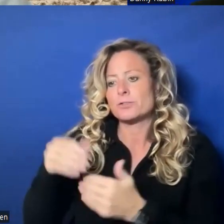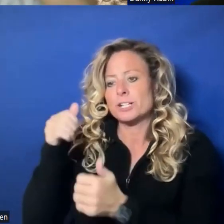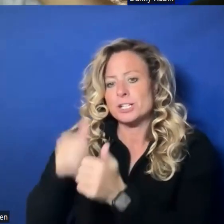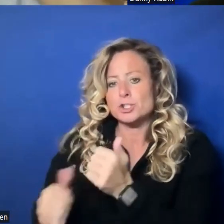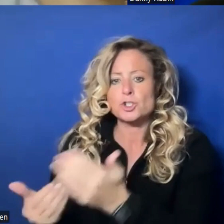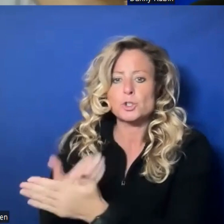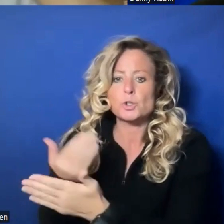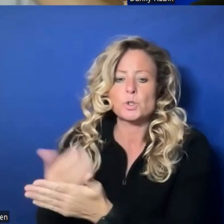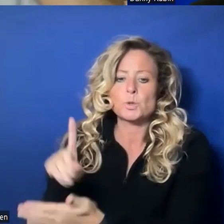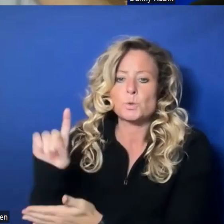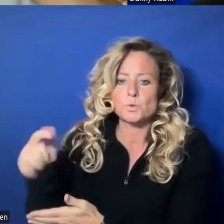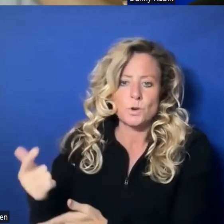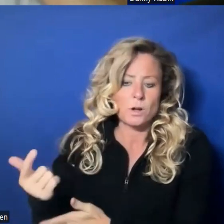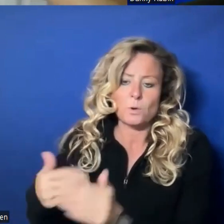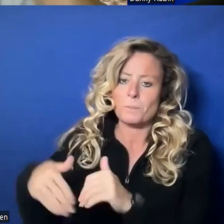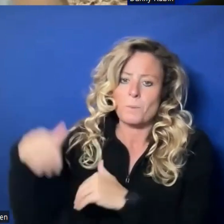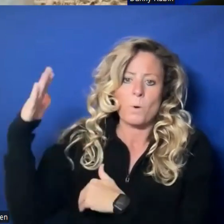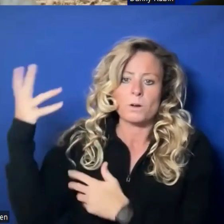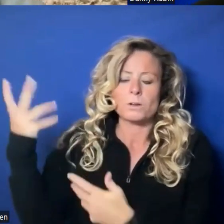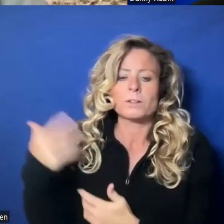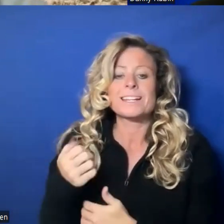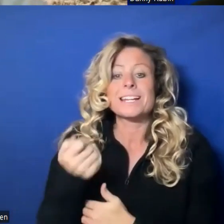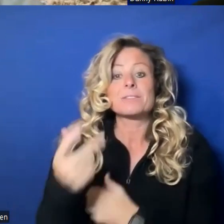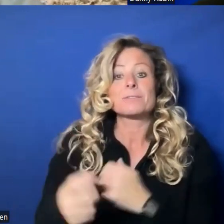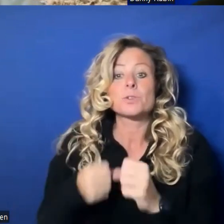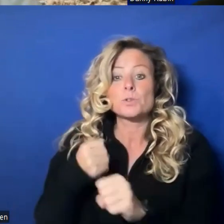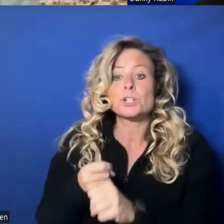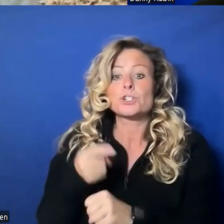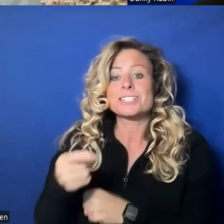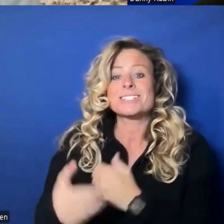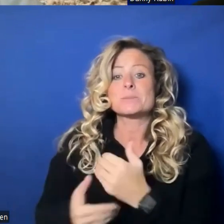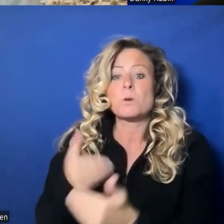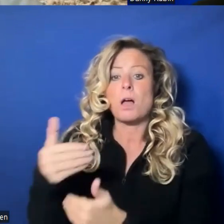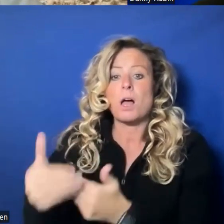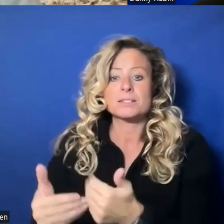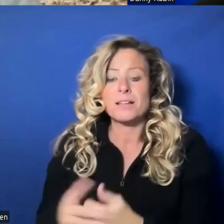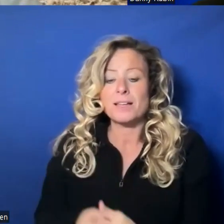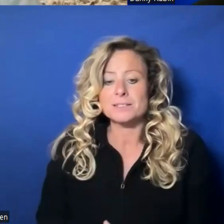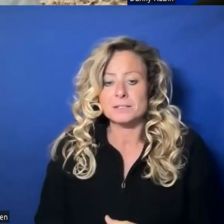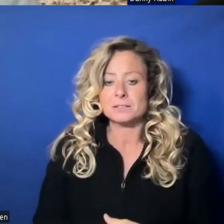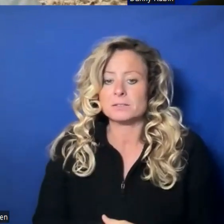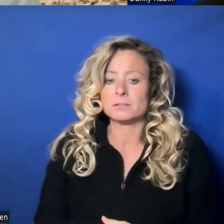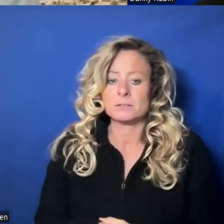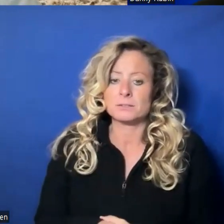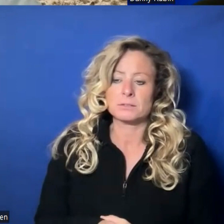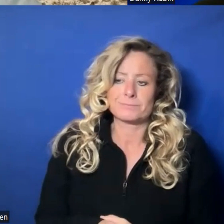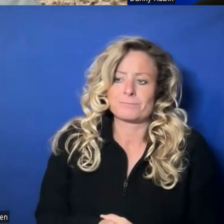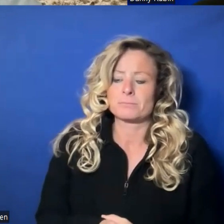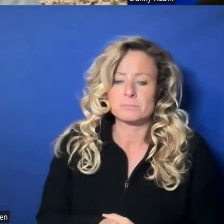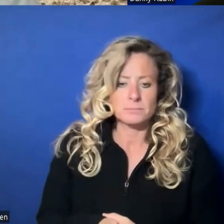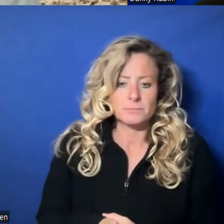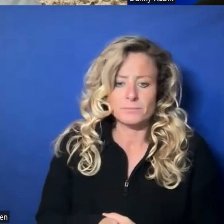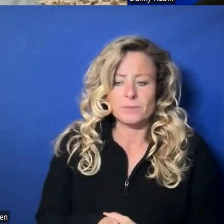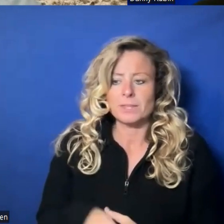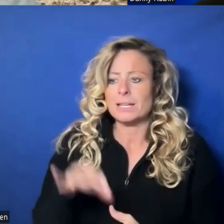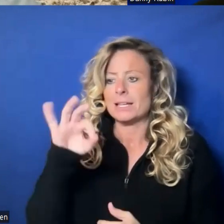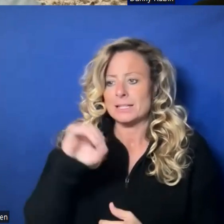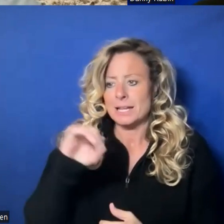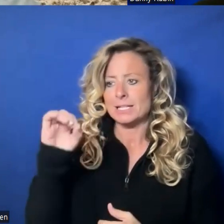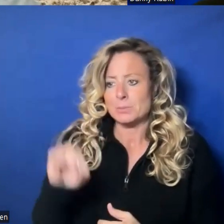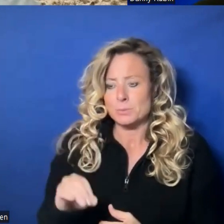more. In few years, this process will be